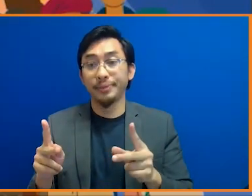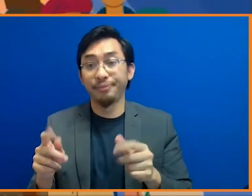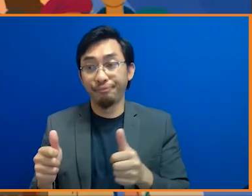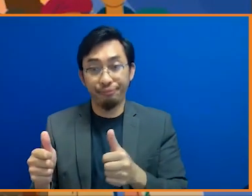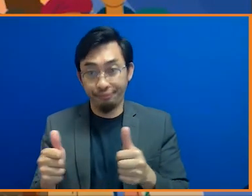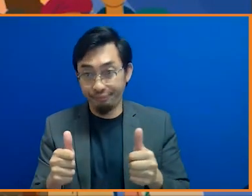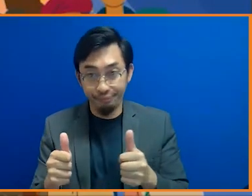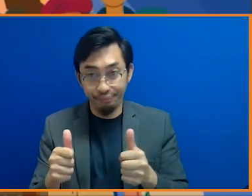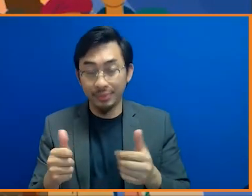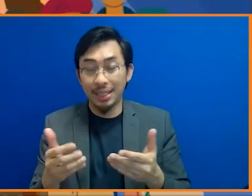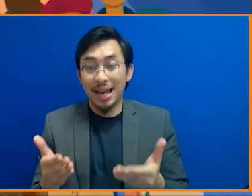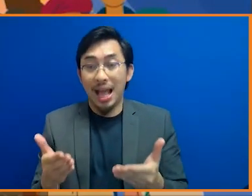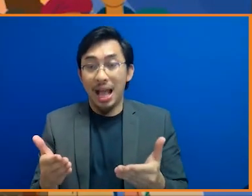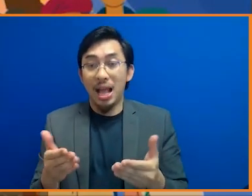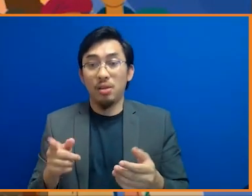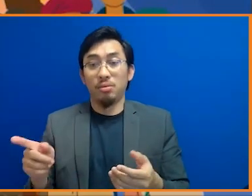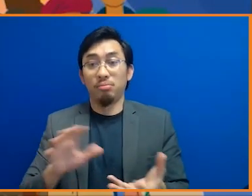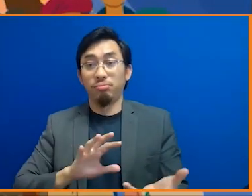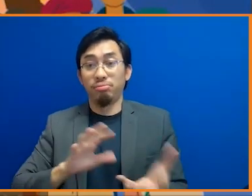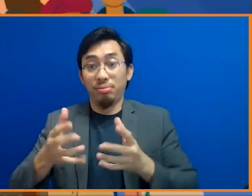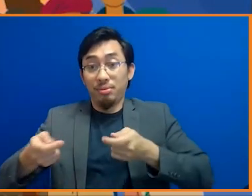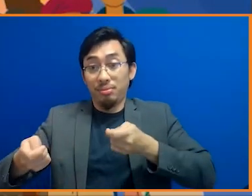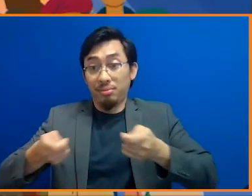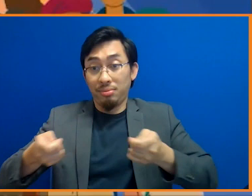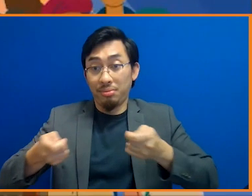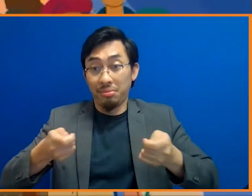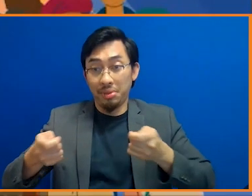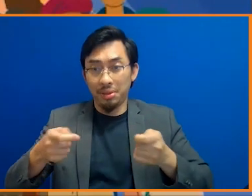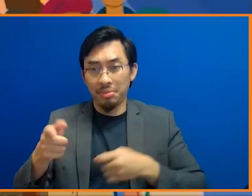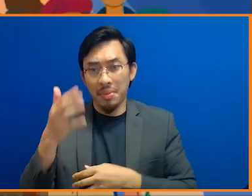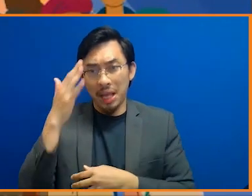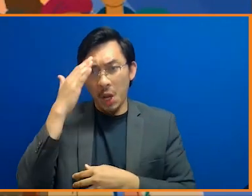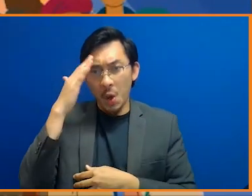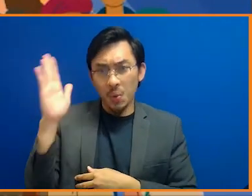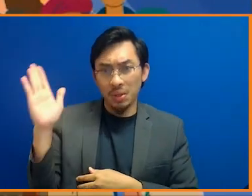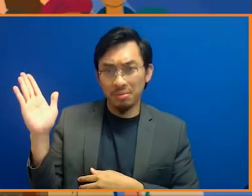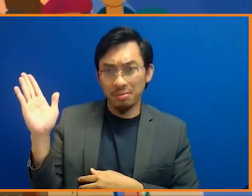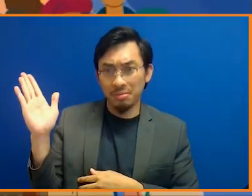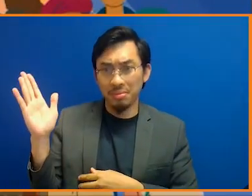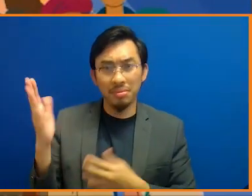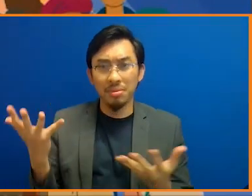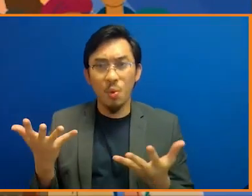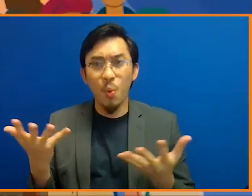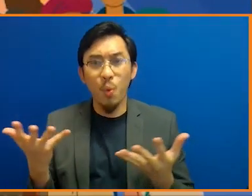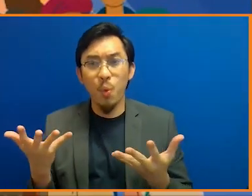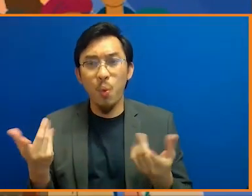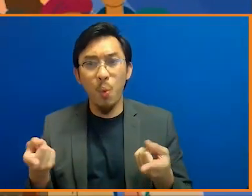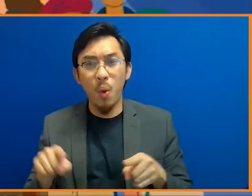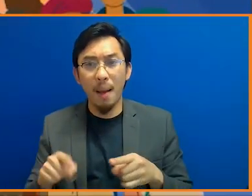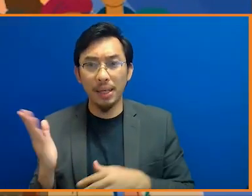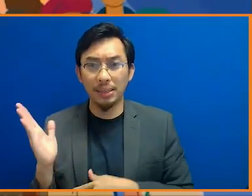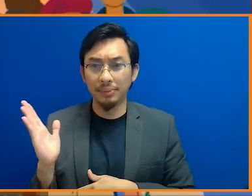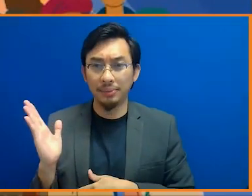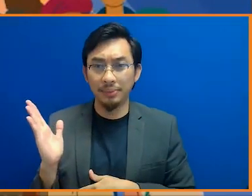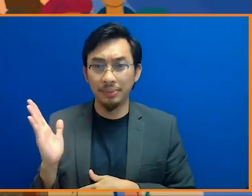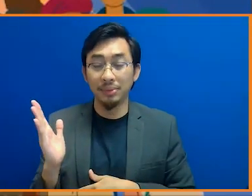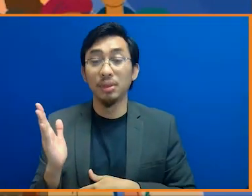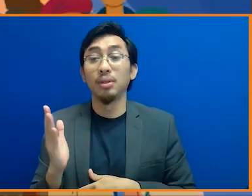Okay. All right. Now, disaster management, you are probably familiar with this one. So what happened